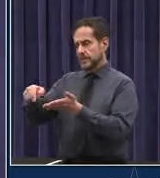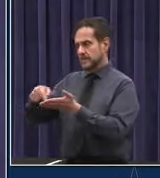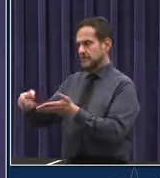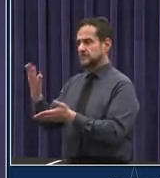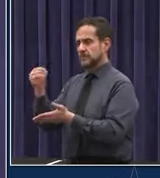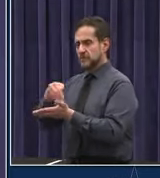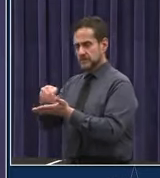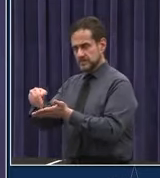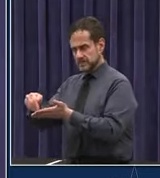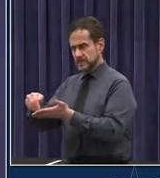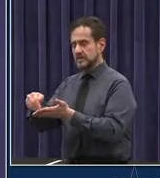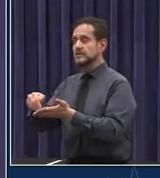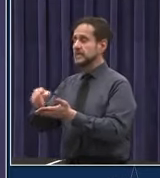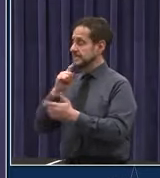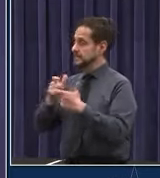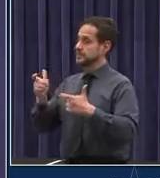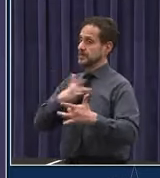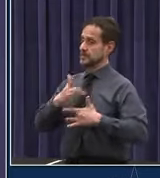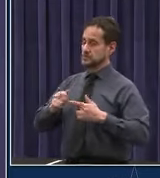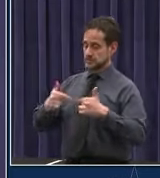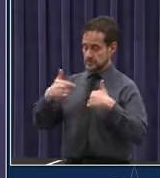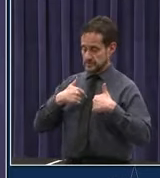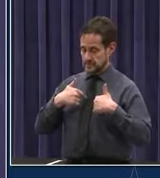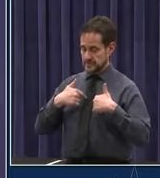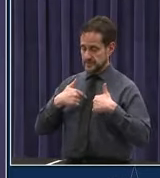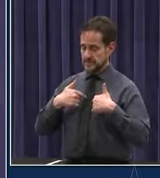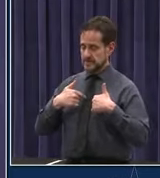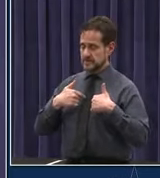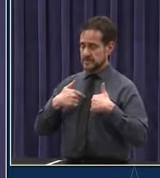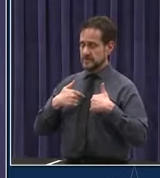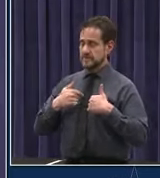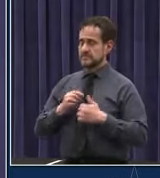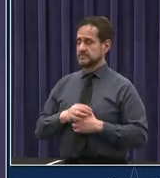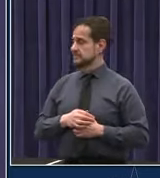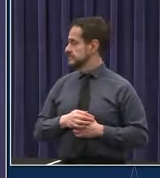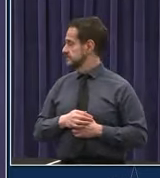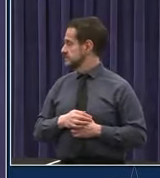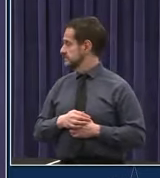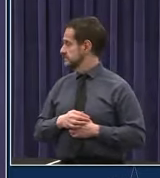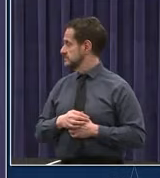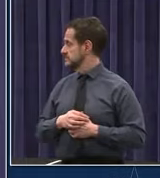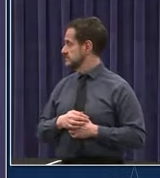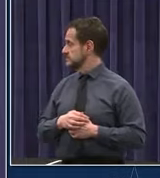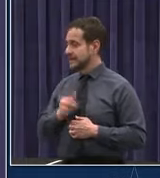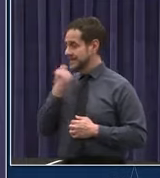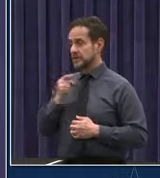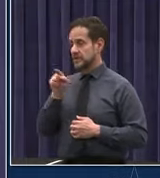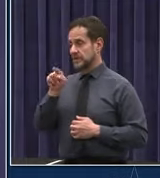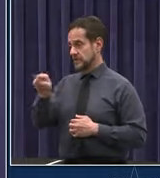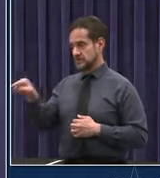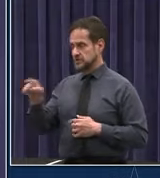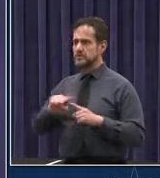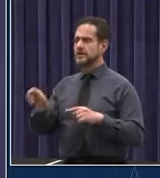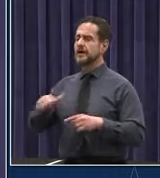an unbelievably heavy toll for his crimes, and I'll call them crimes.